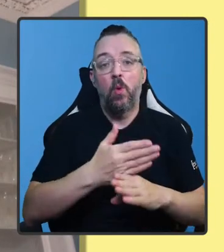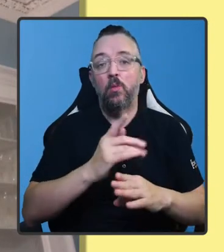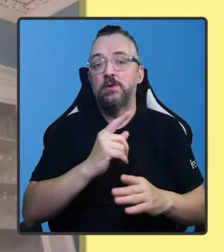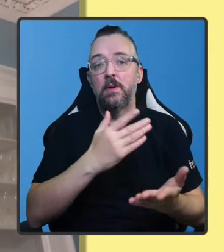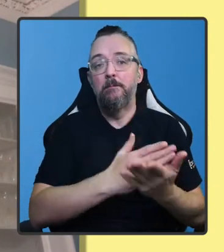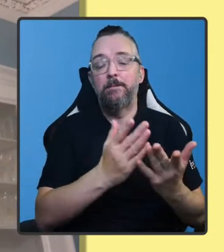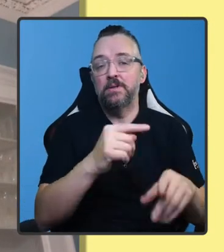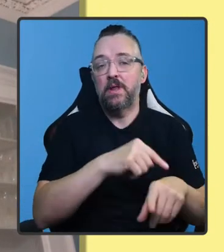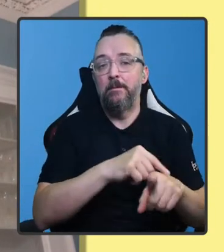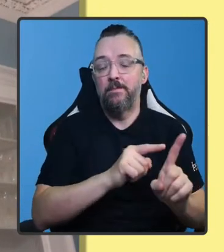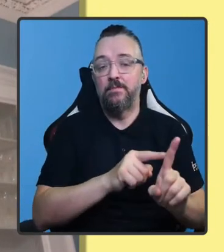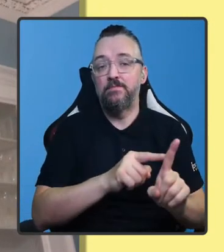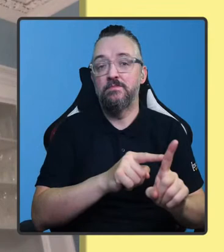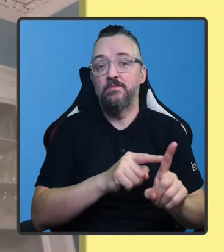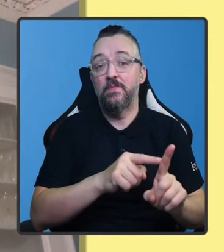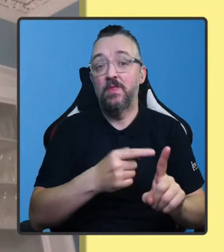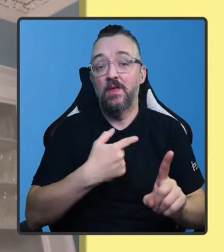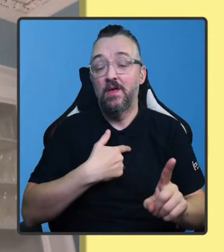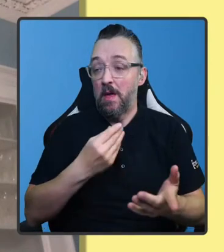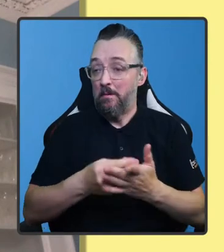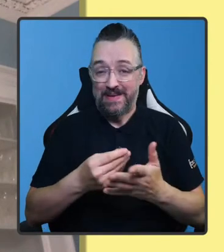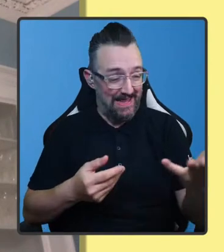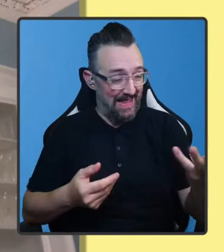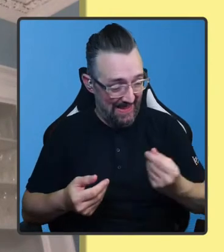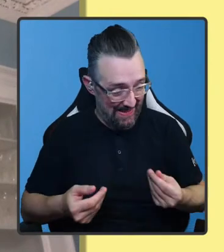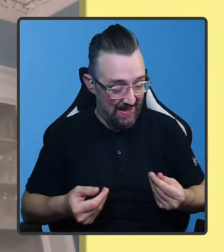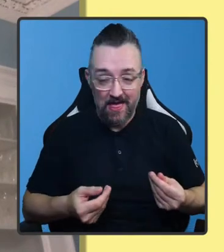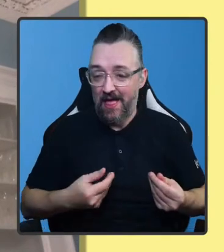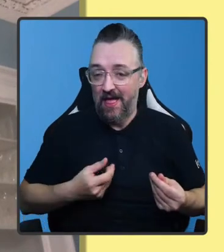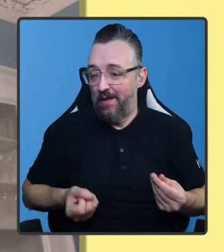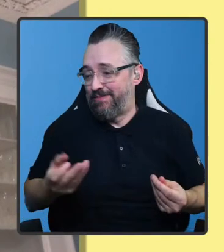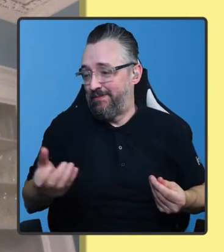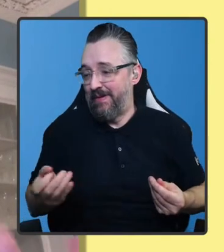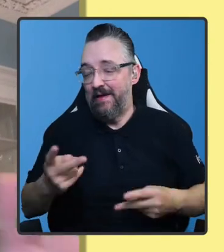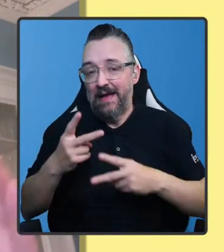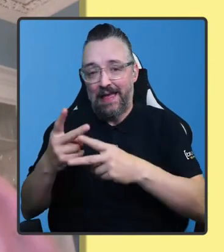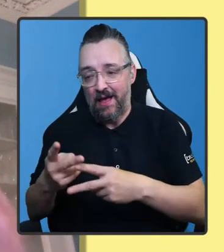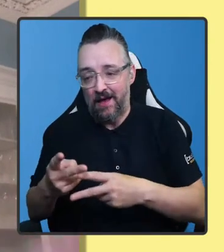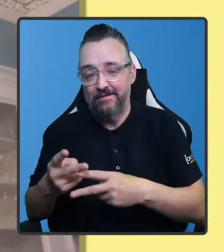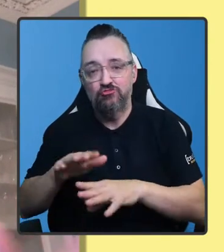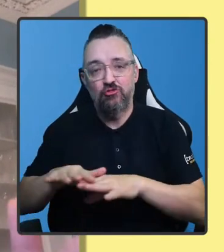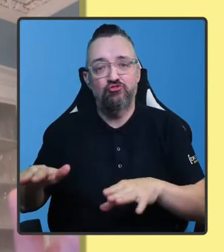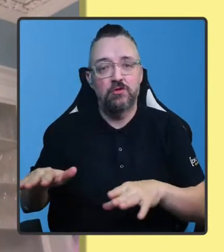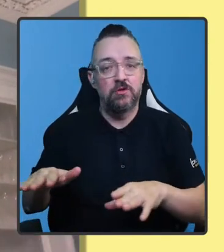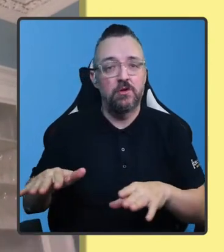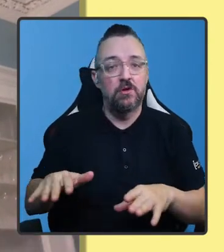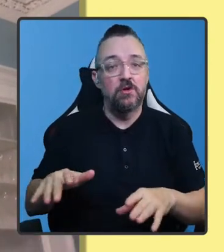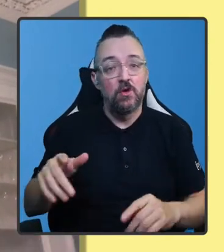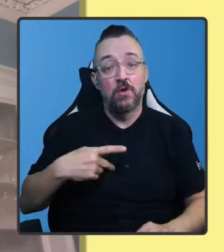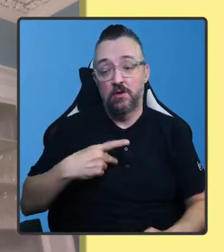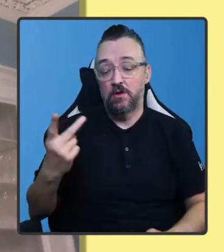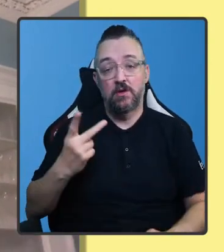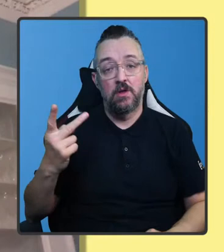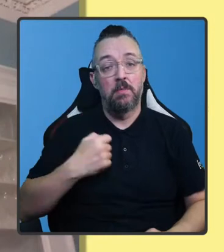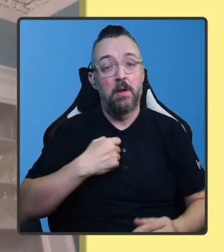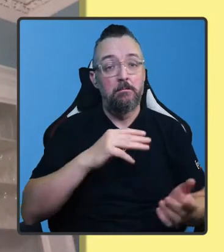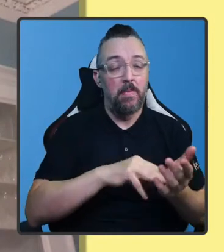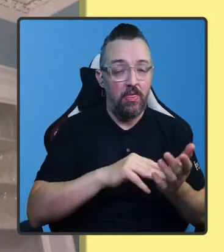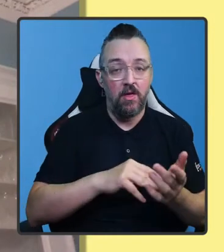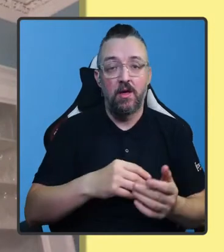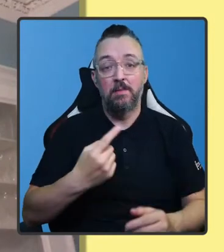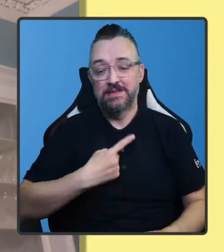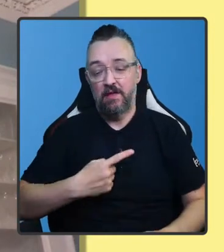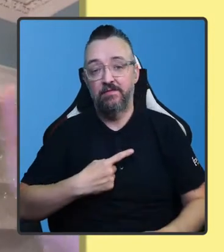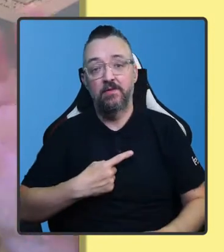I hardly had any money left over after my childcare. My mother and I are just one of the stories of a fragmented pattern